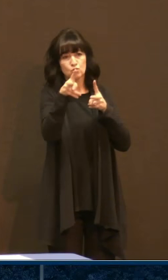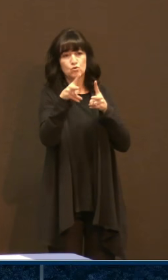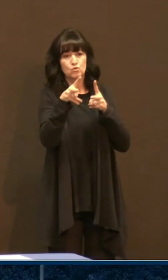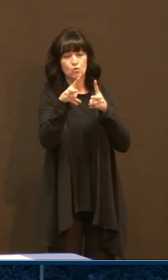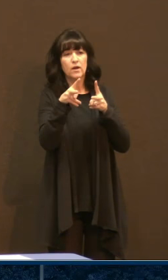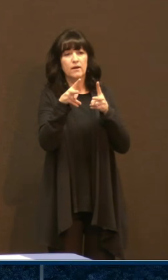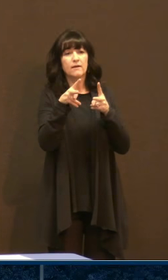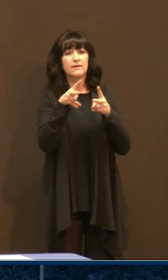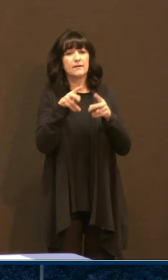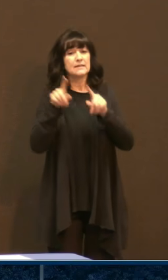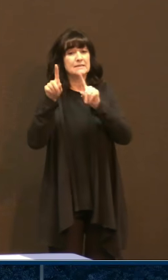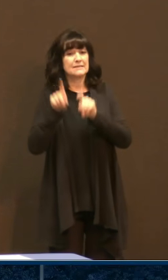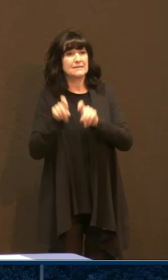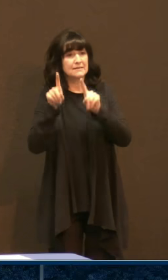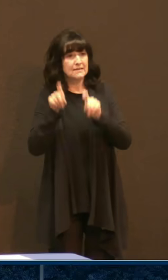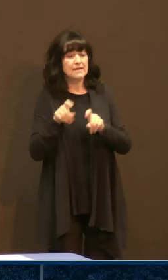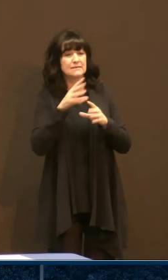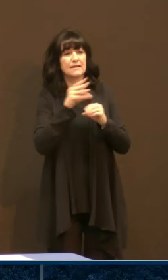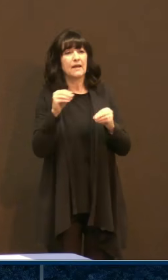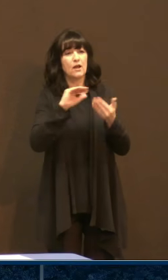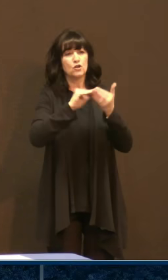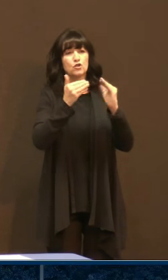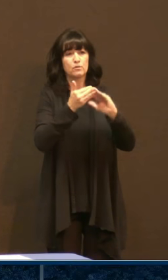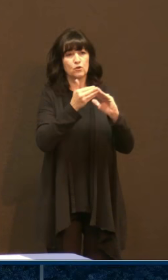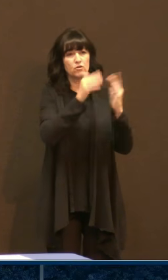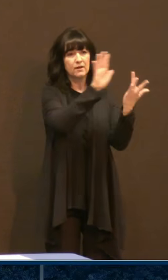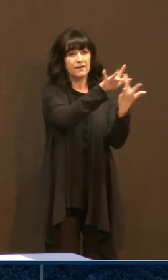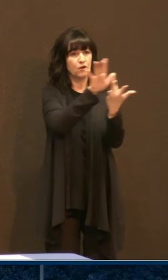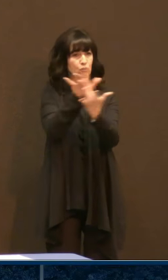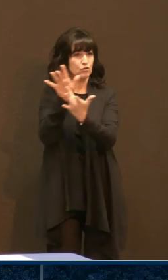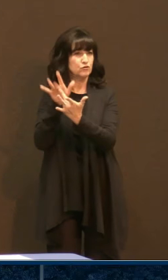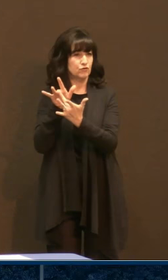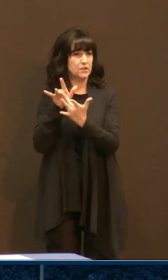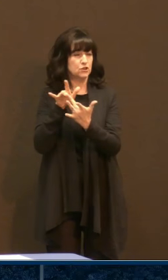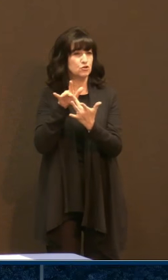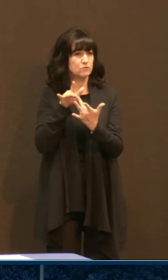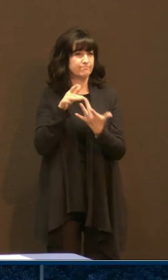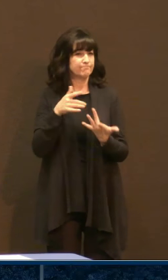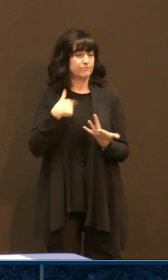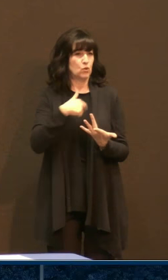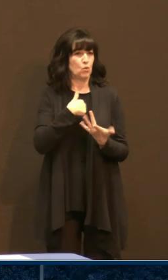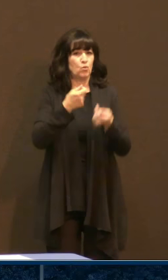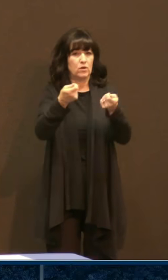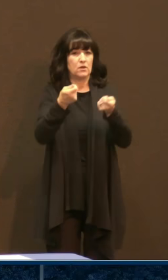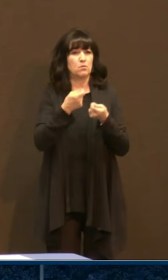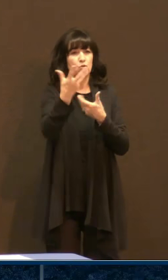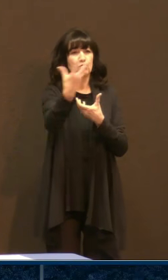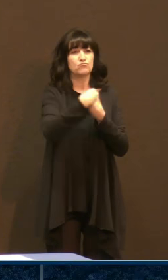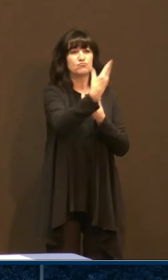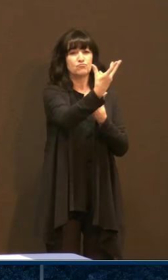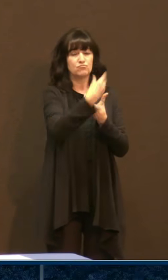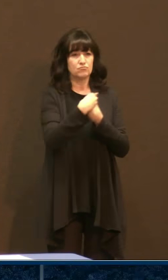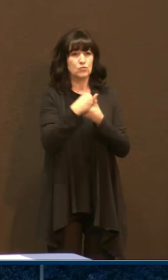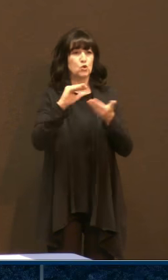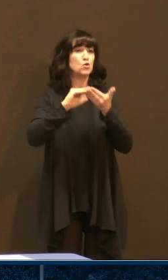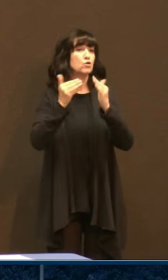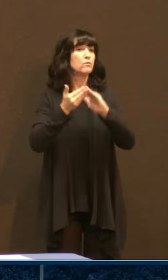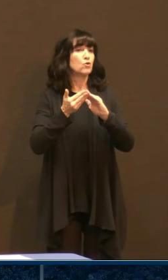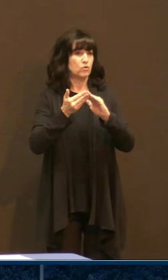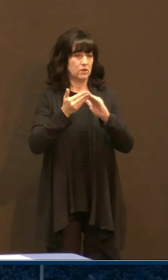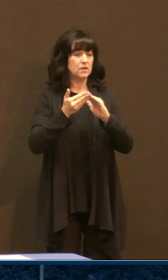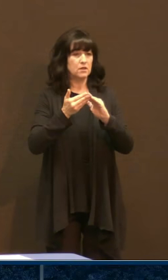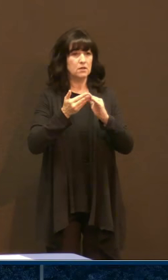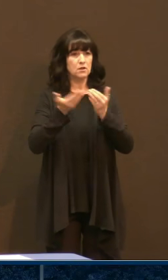Sussex County and community outreach, and we're engaging the community partners down there,